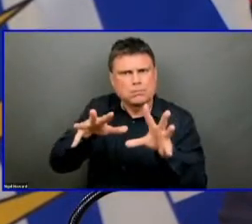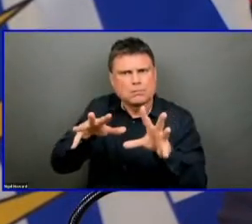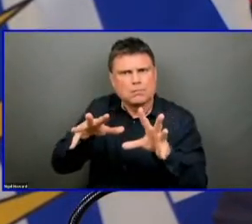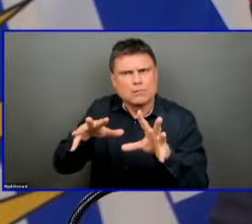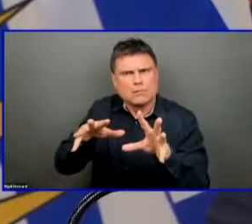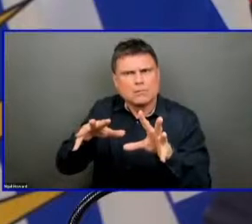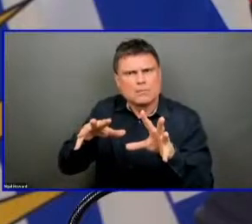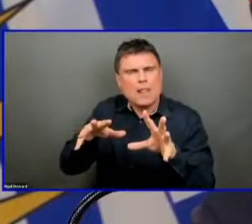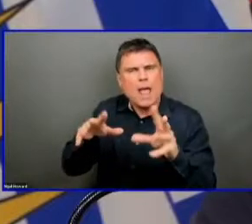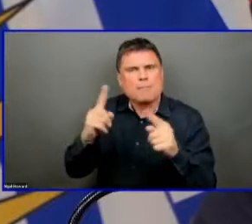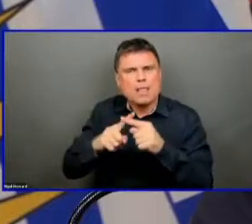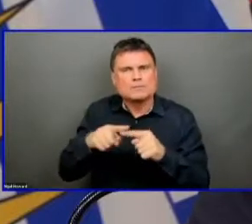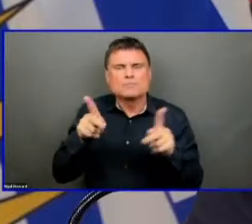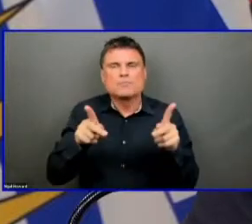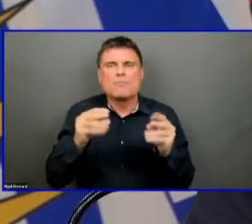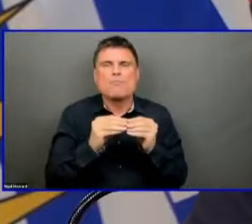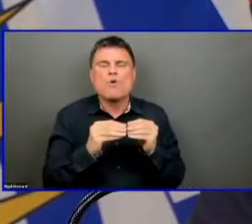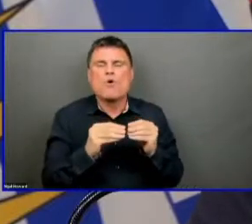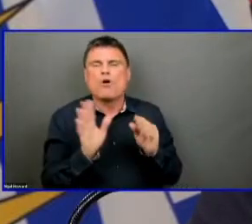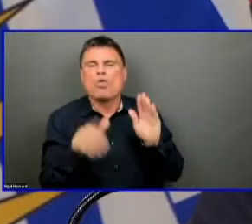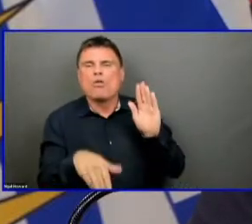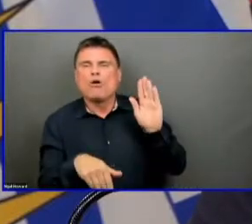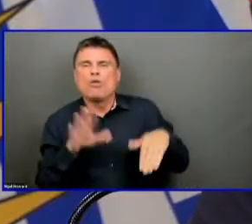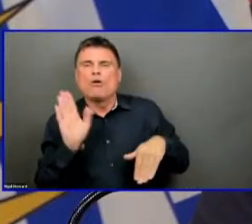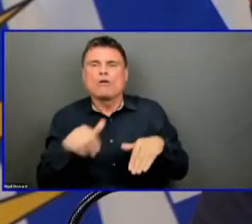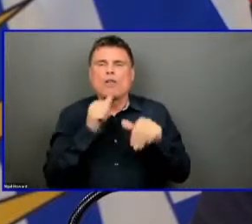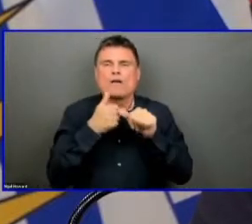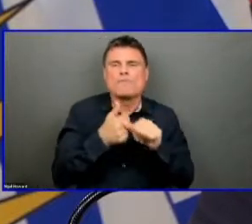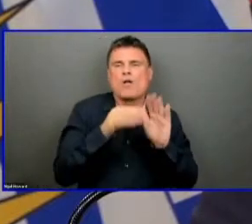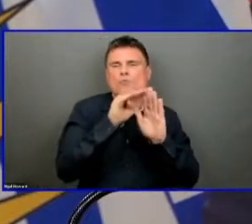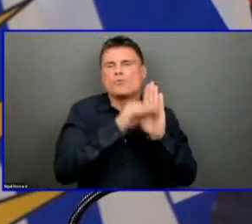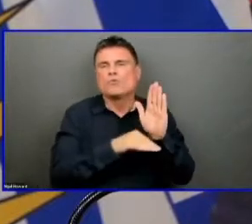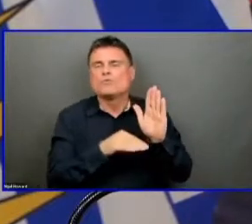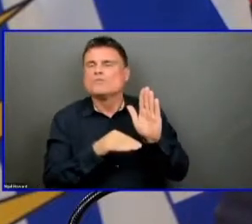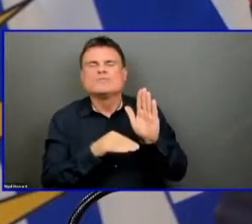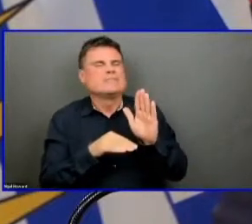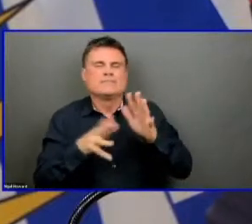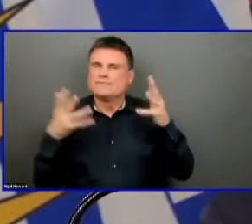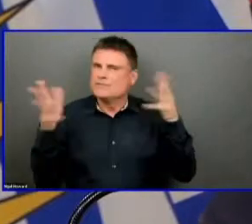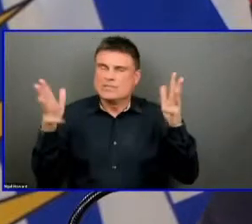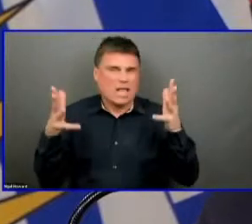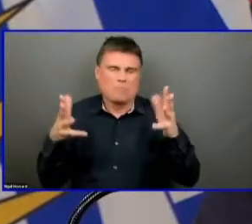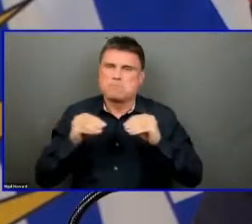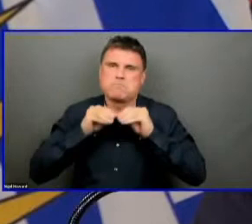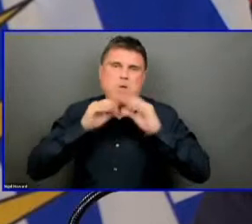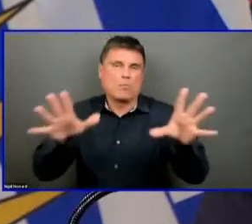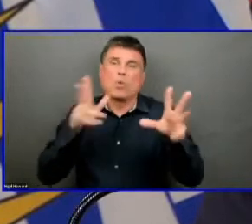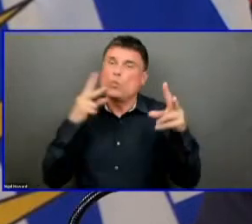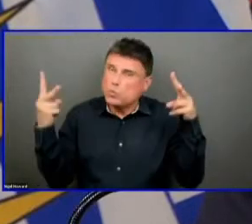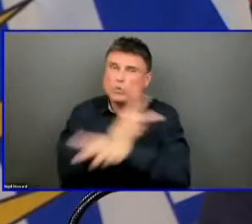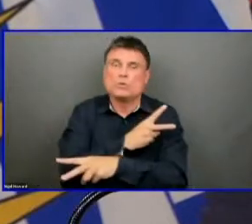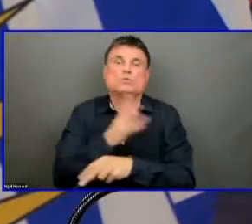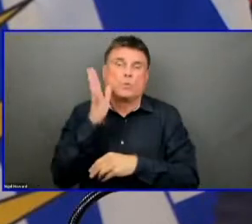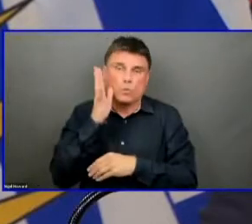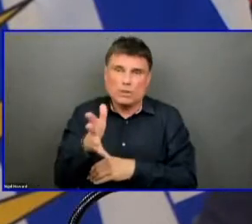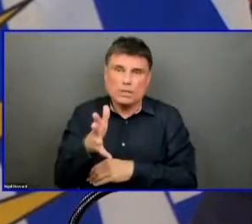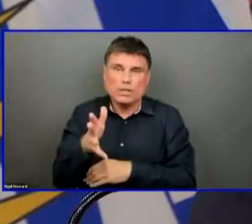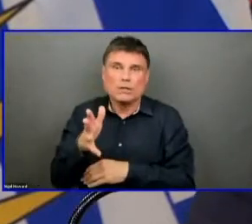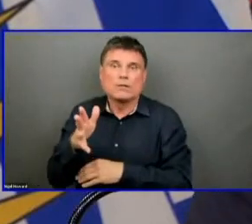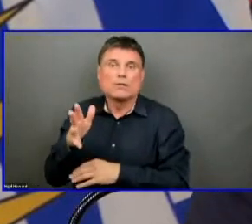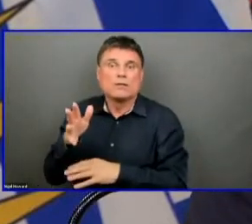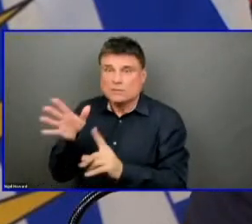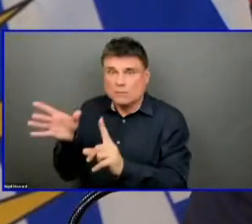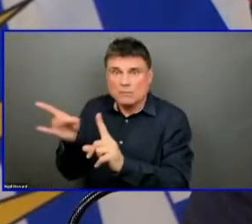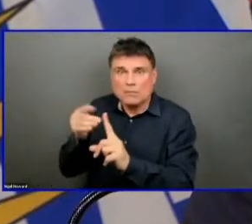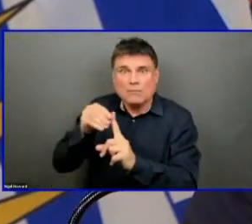of leeway that we had were no longer able to protect people, and we saw lots of infections in some related to some